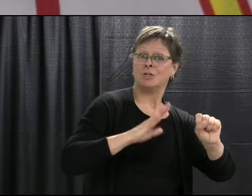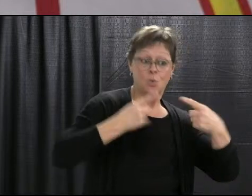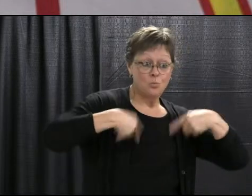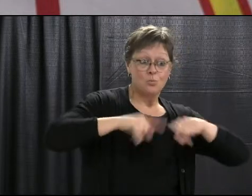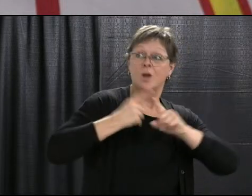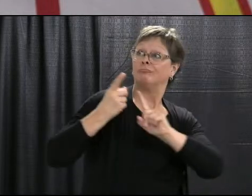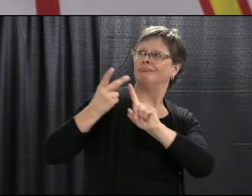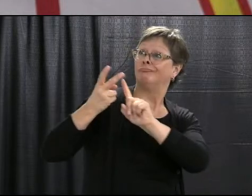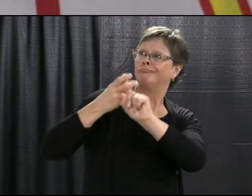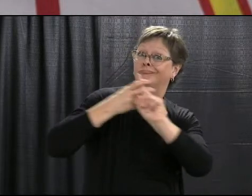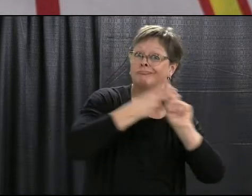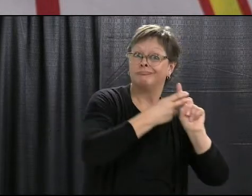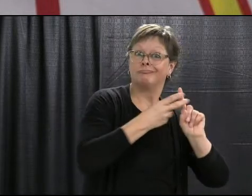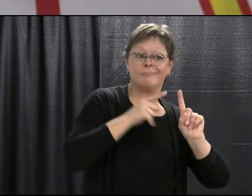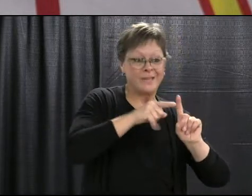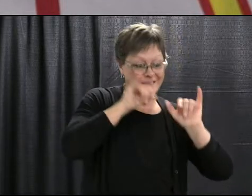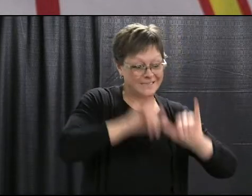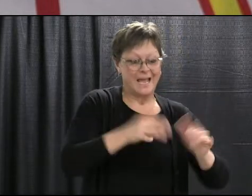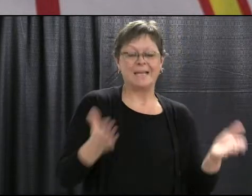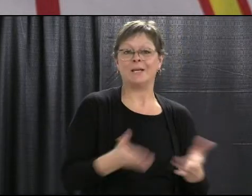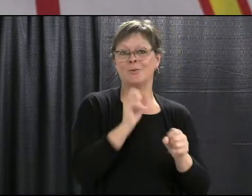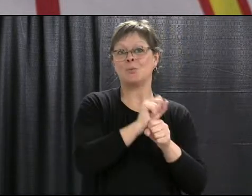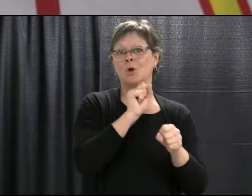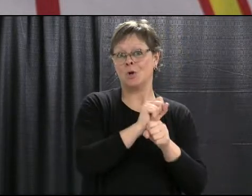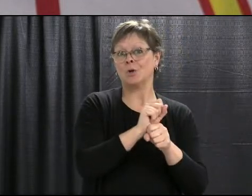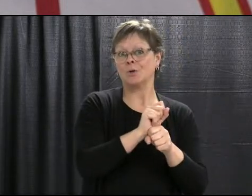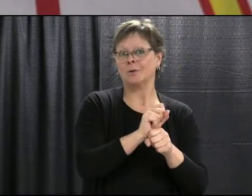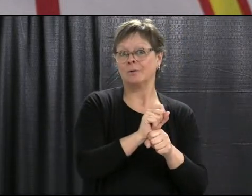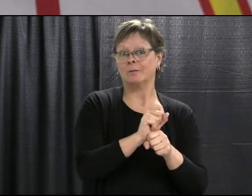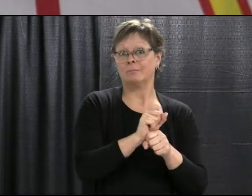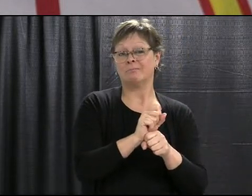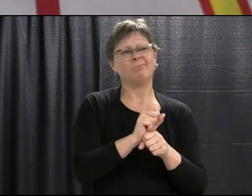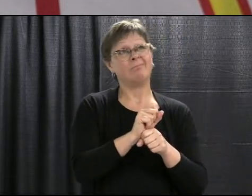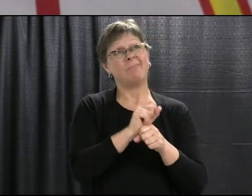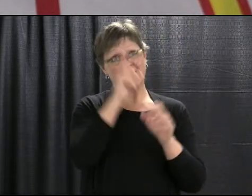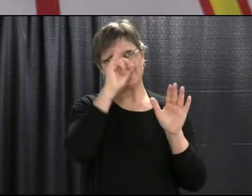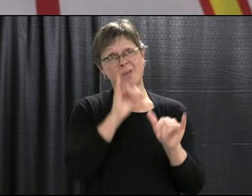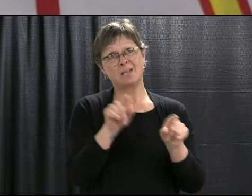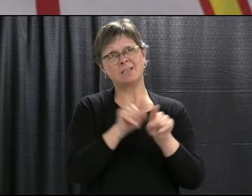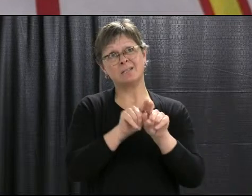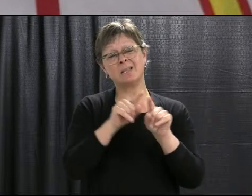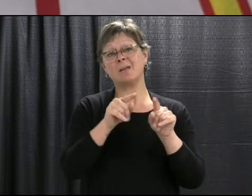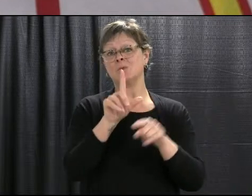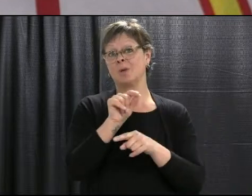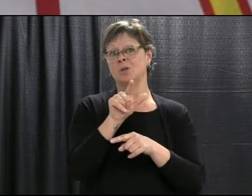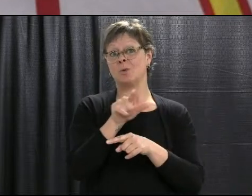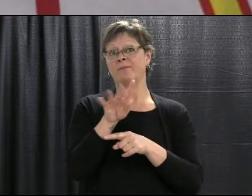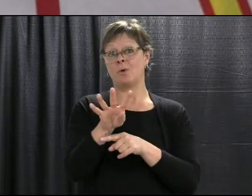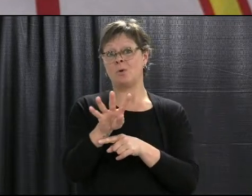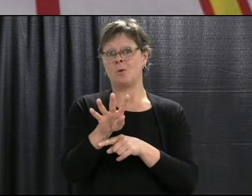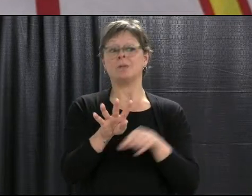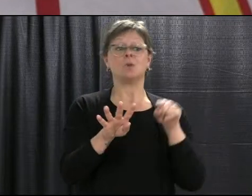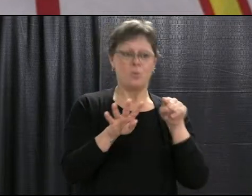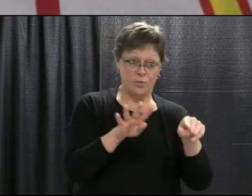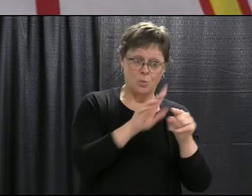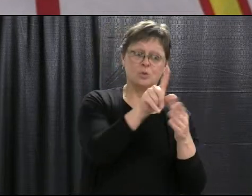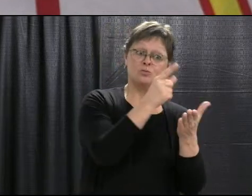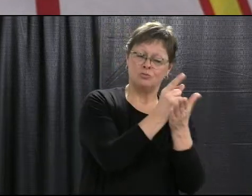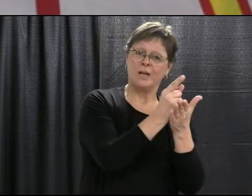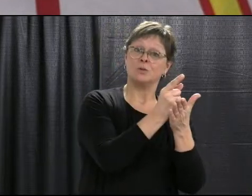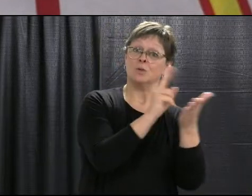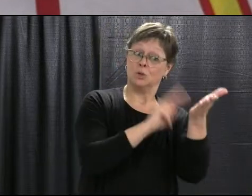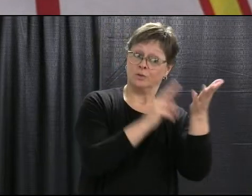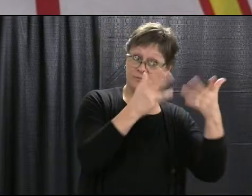recruited better than in previous years. We anticipate the same this year. But in addition to those graduates, we need